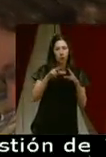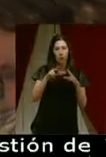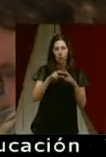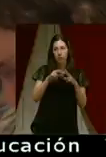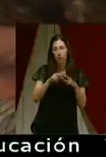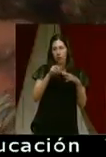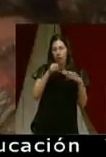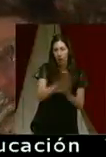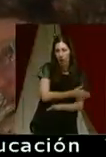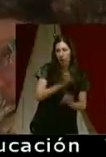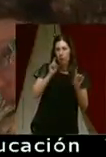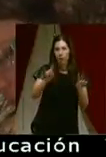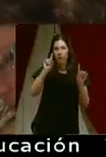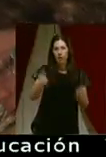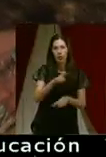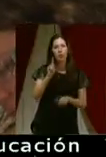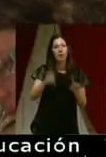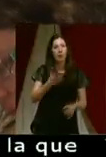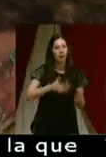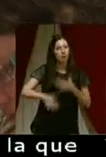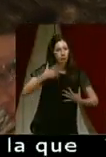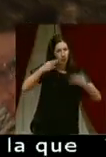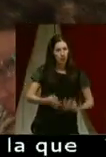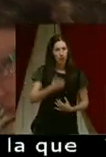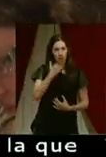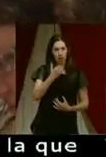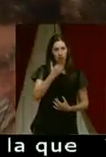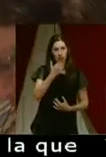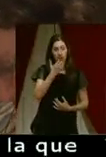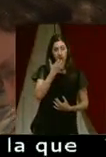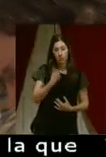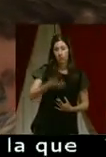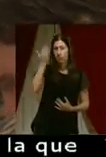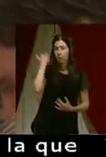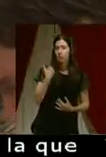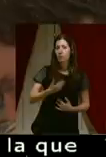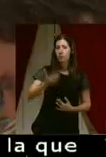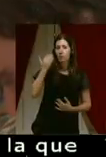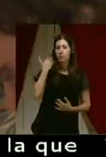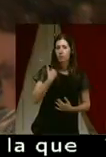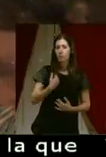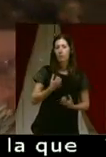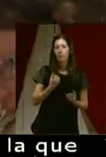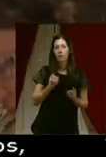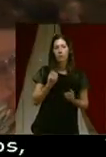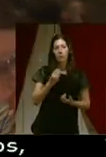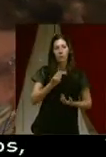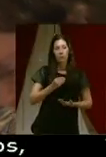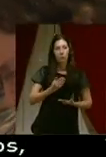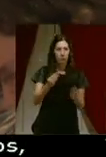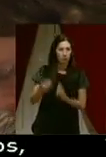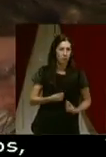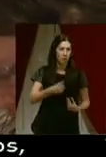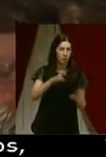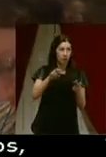of awareness in society, so people need to be convinced of something. A few years